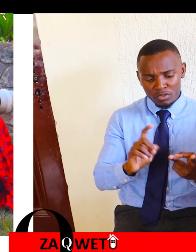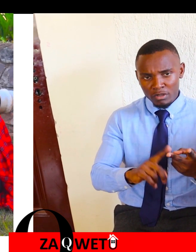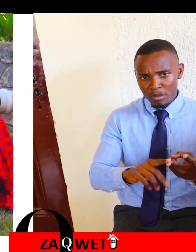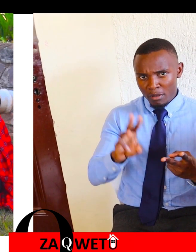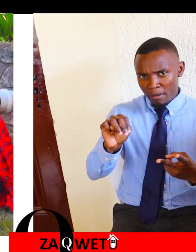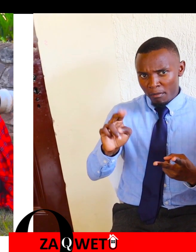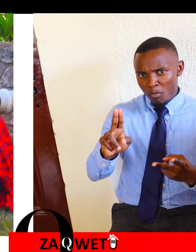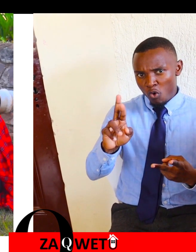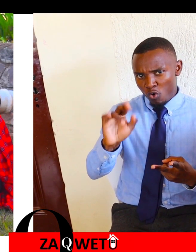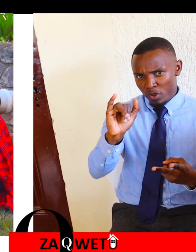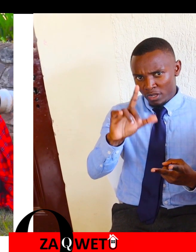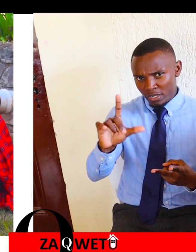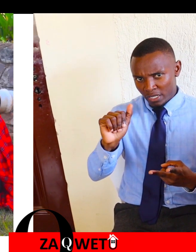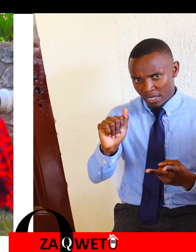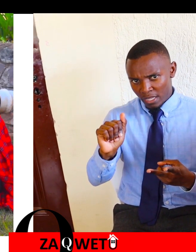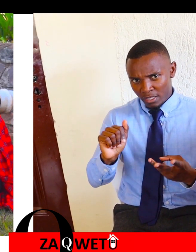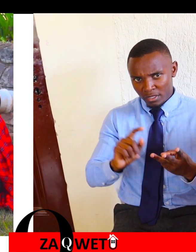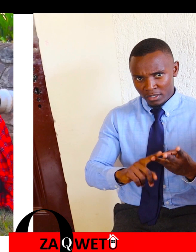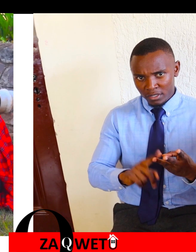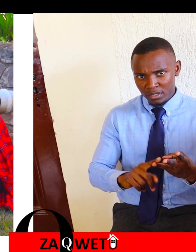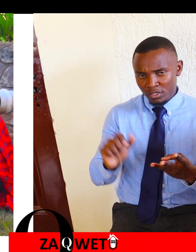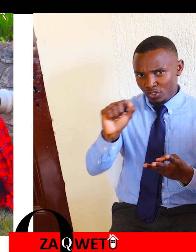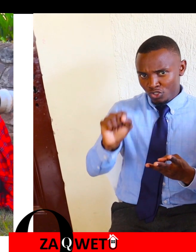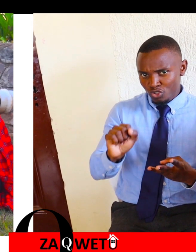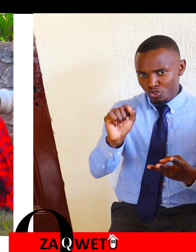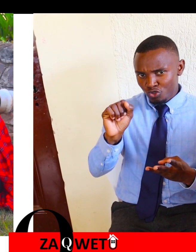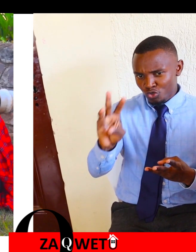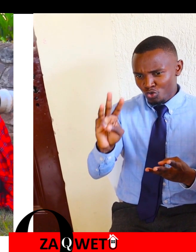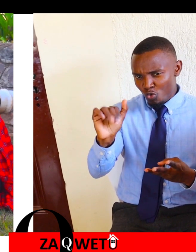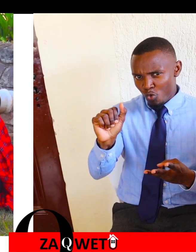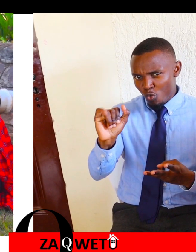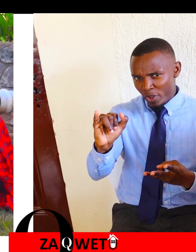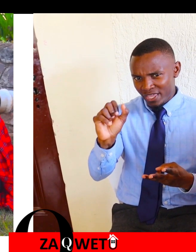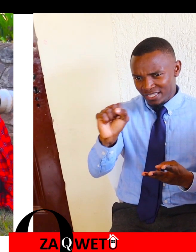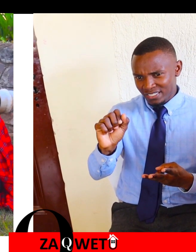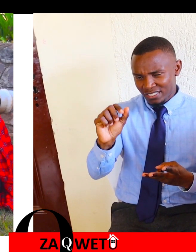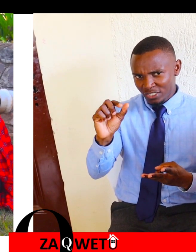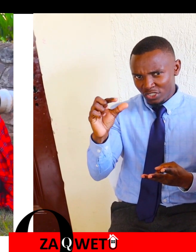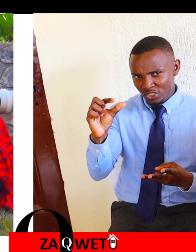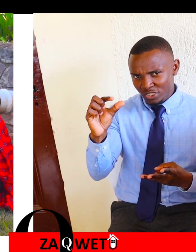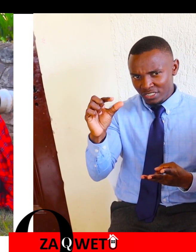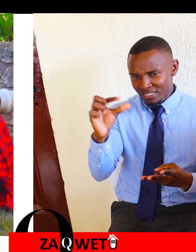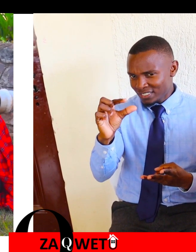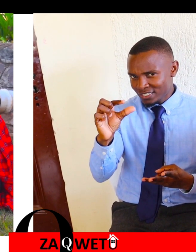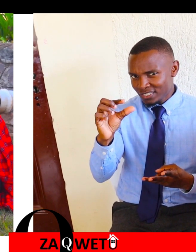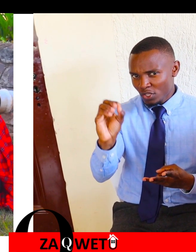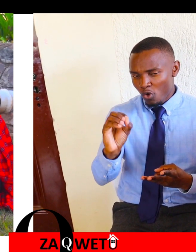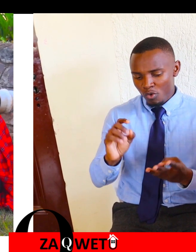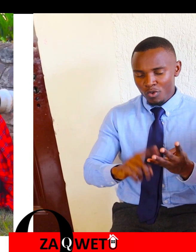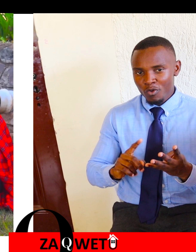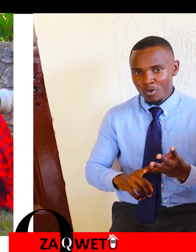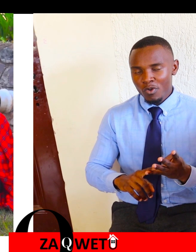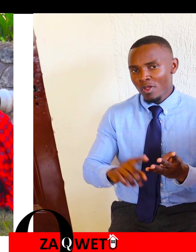Ligare. Where? Ati? Fortune Murila Misigo Ligare.